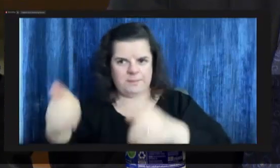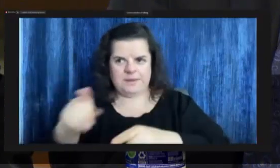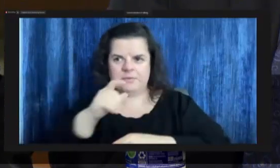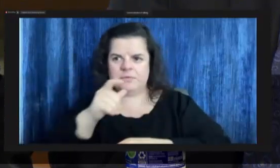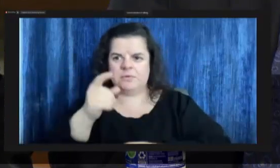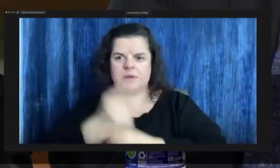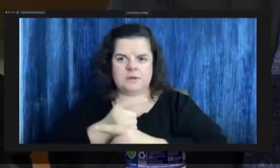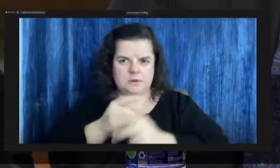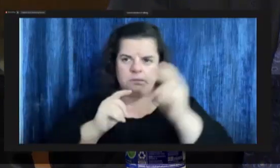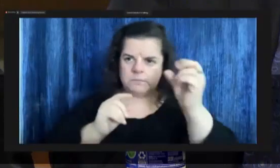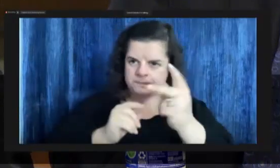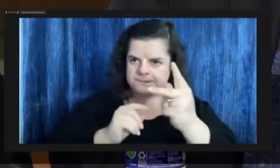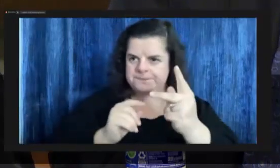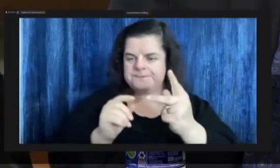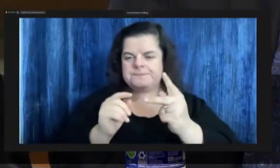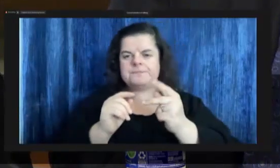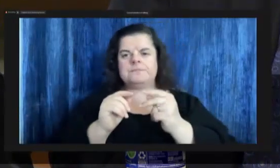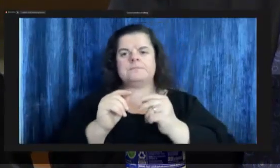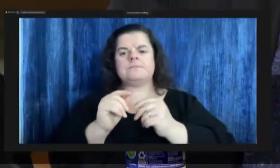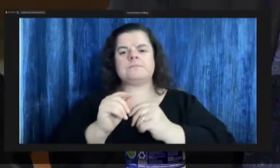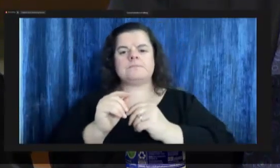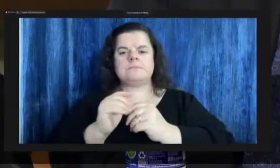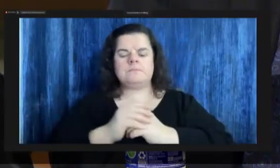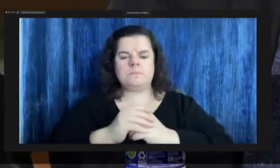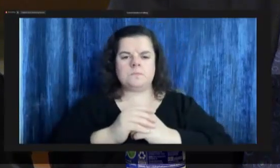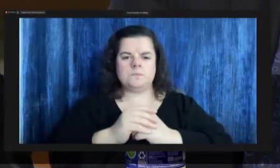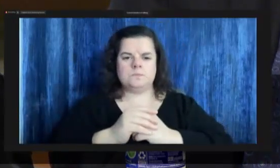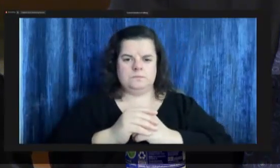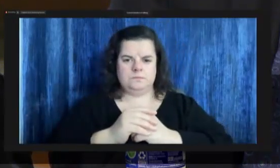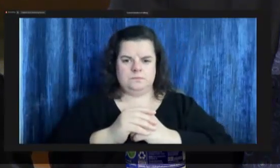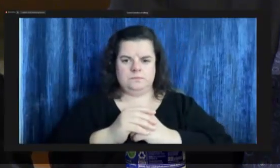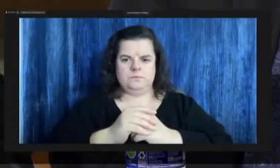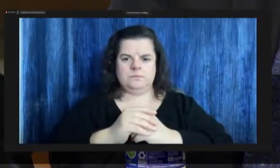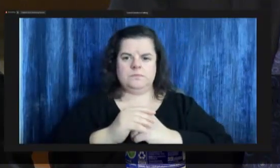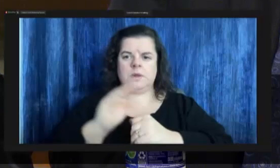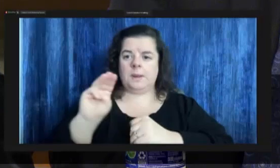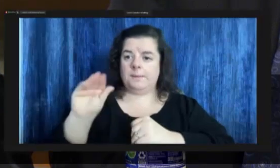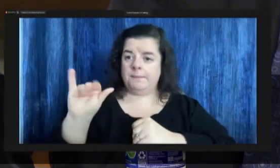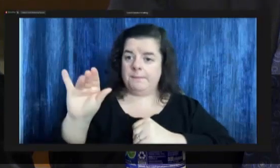think so. Yeah. So the mayor's salary,